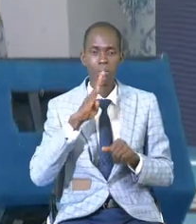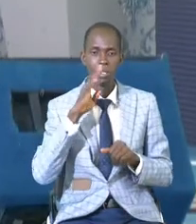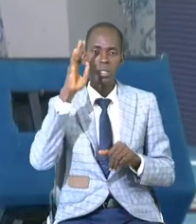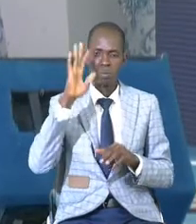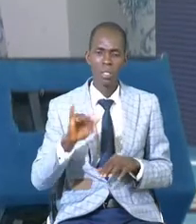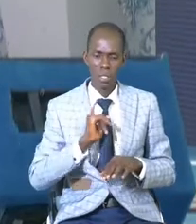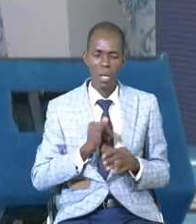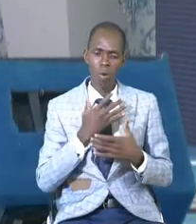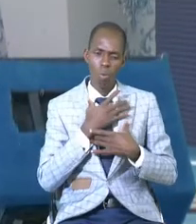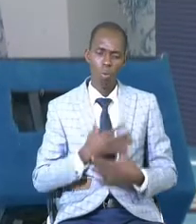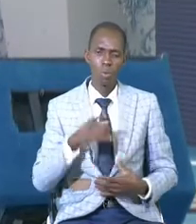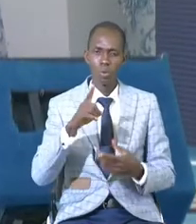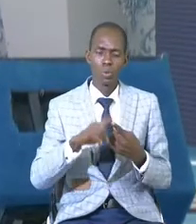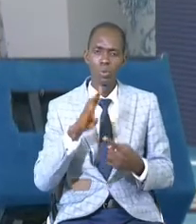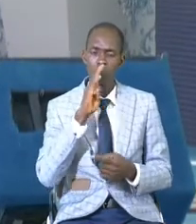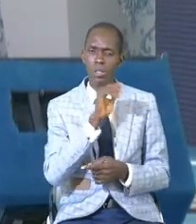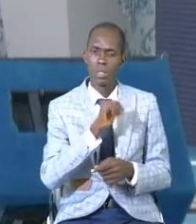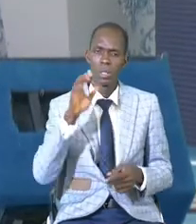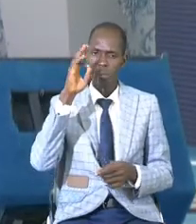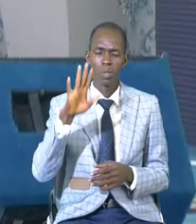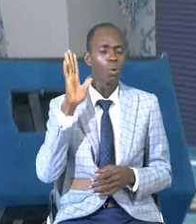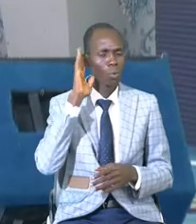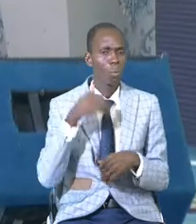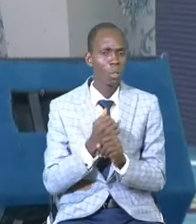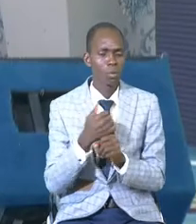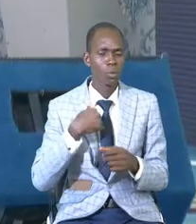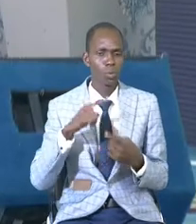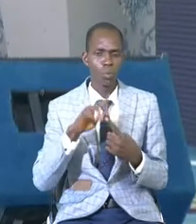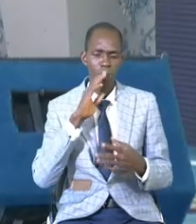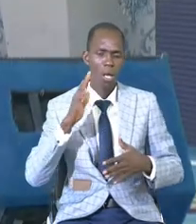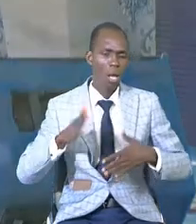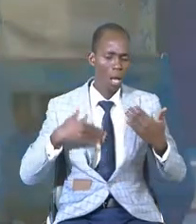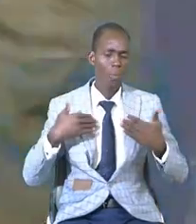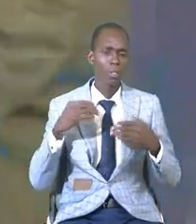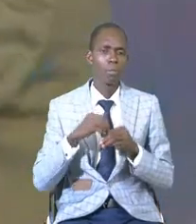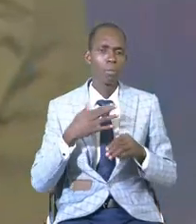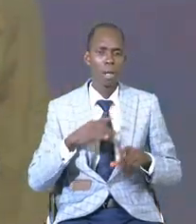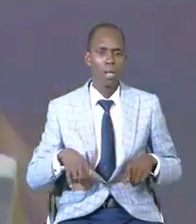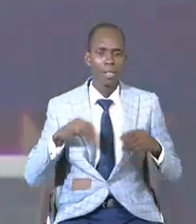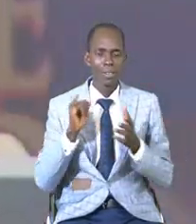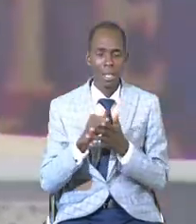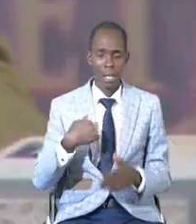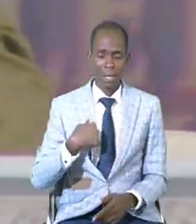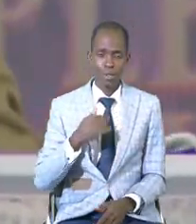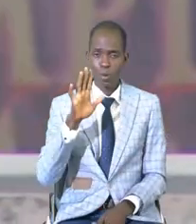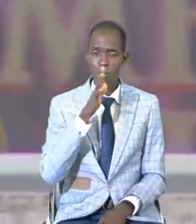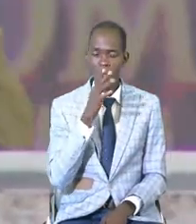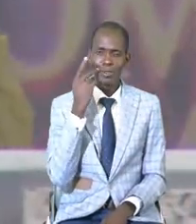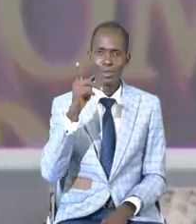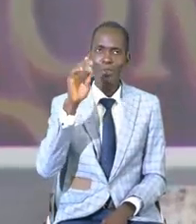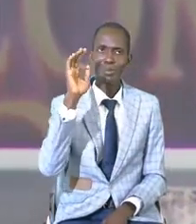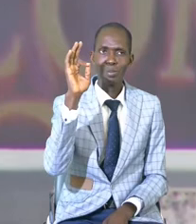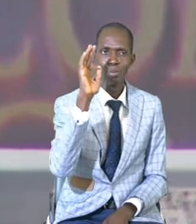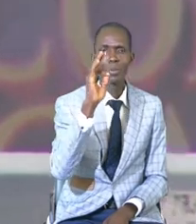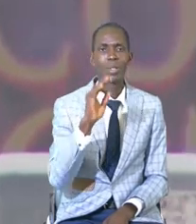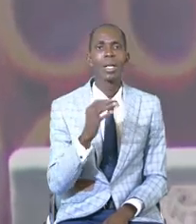pastor. What will make me happy in my life is that I see you as a preacher. And then he'll